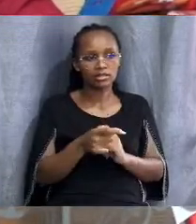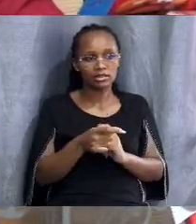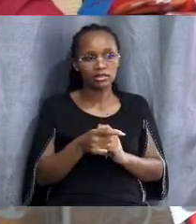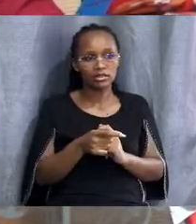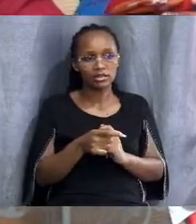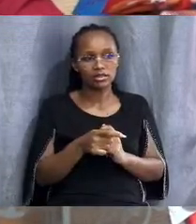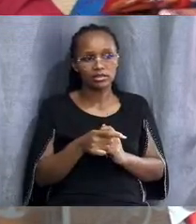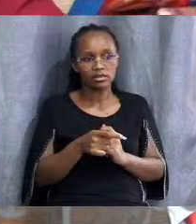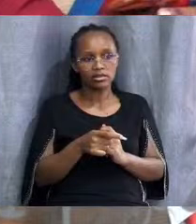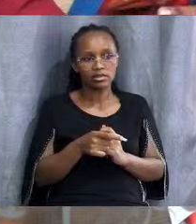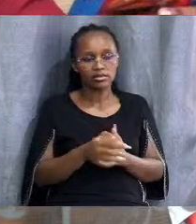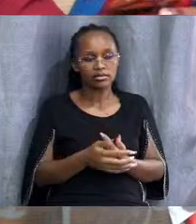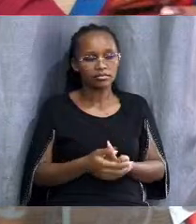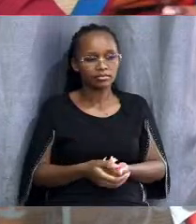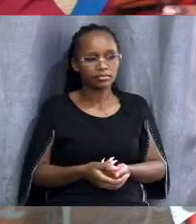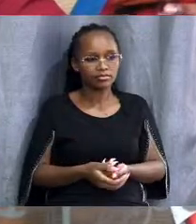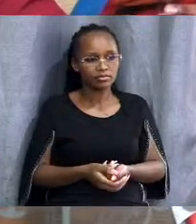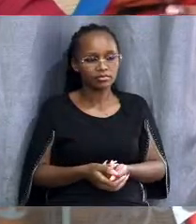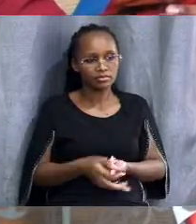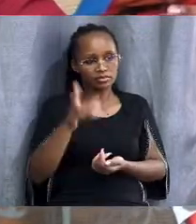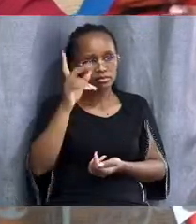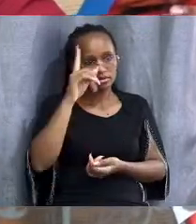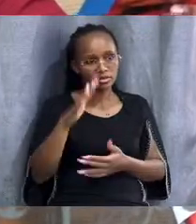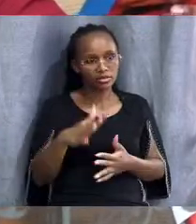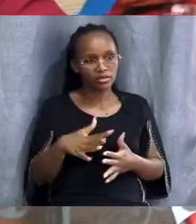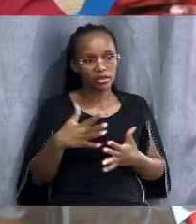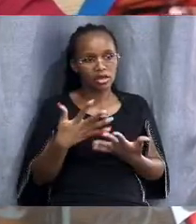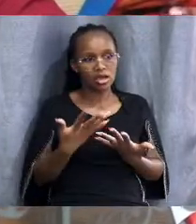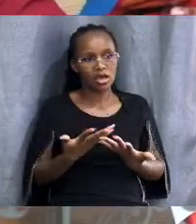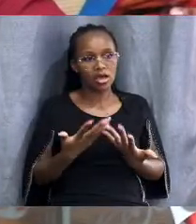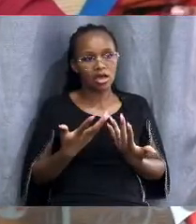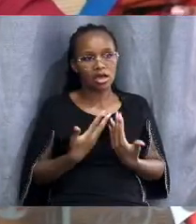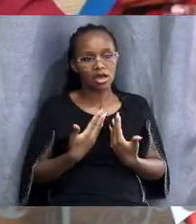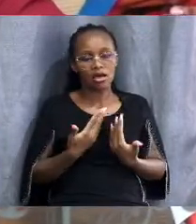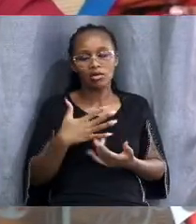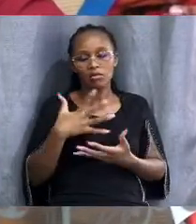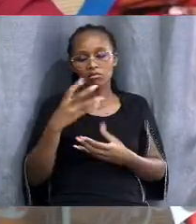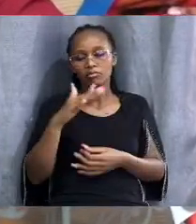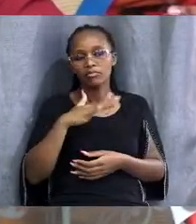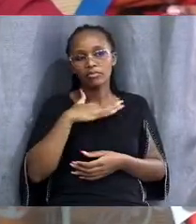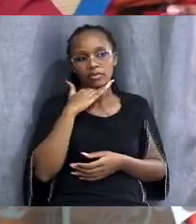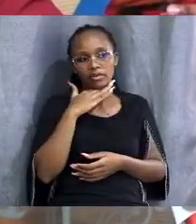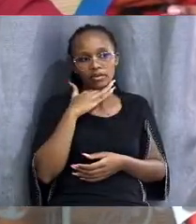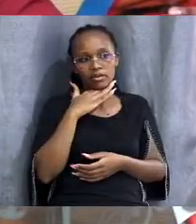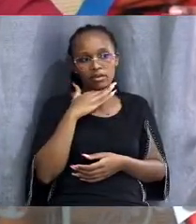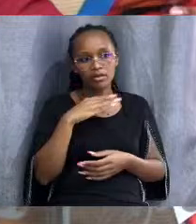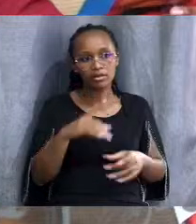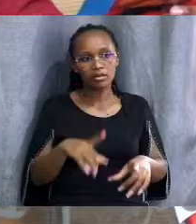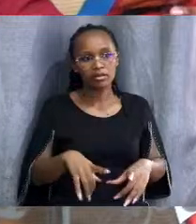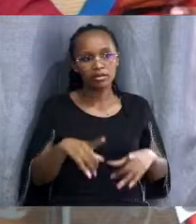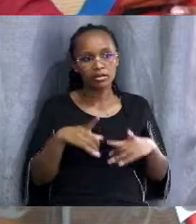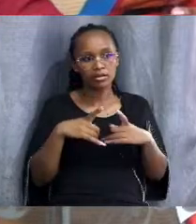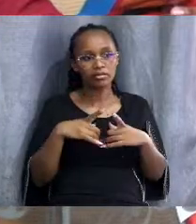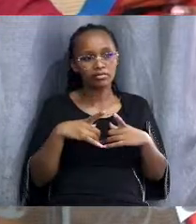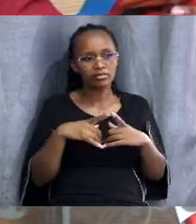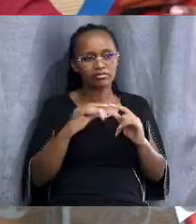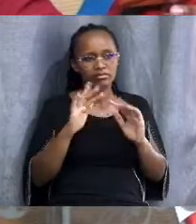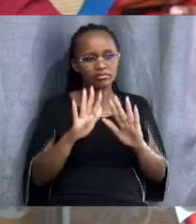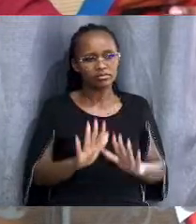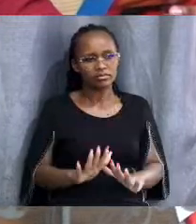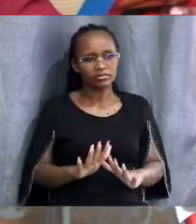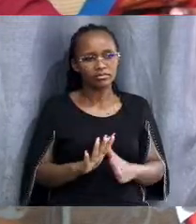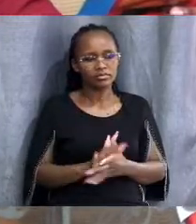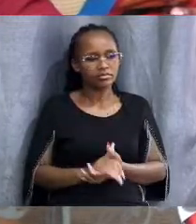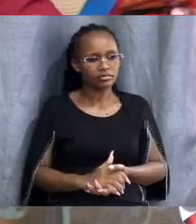bitter cup to wine, reminding me love is stronger than death. Life legacy matters more than the length